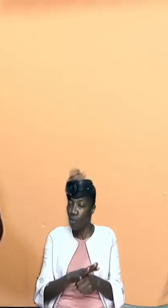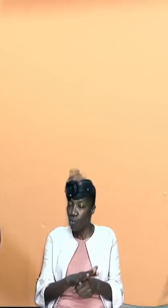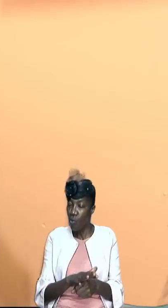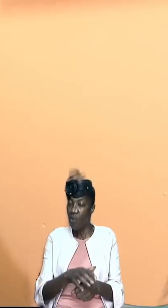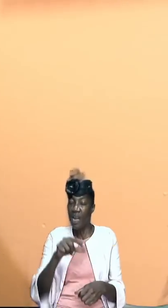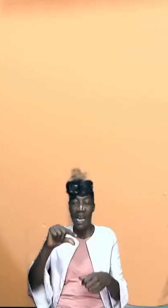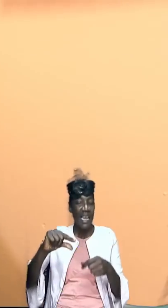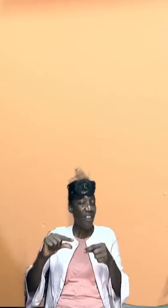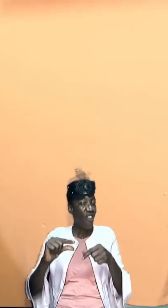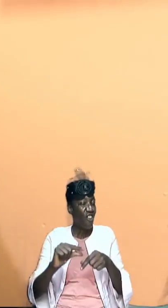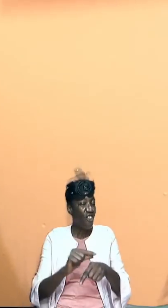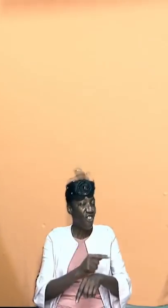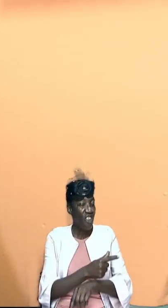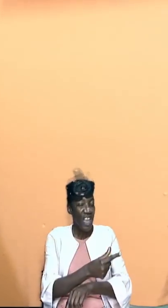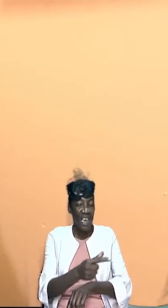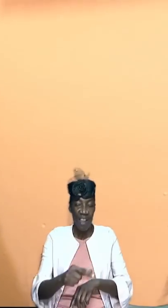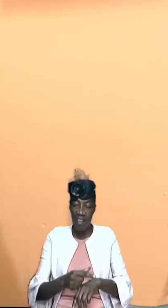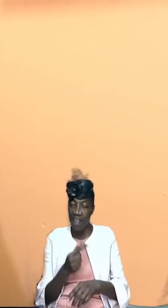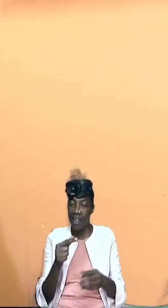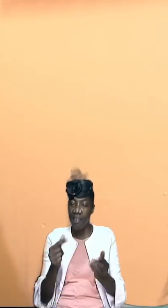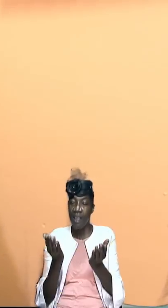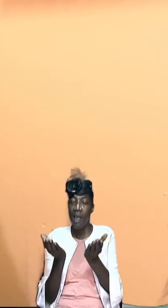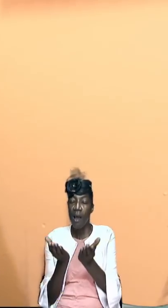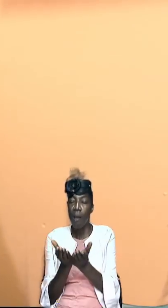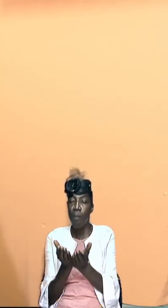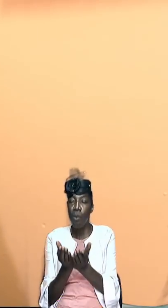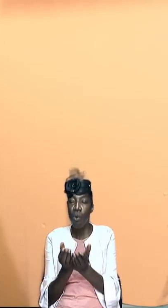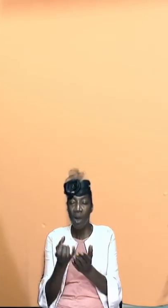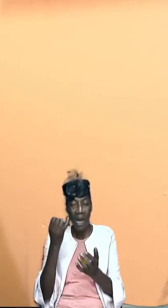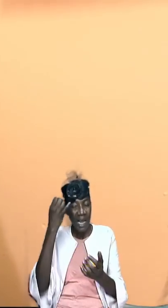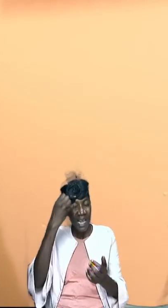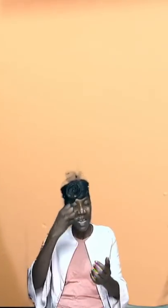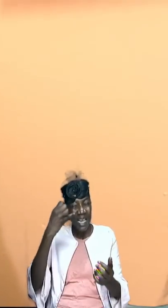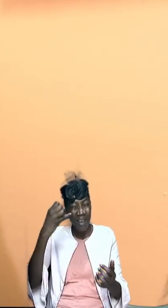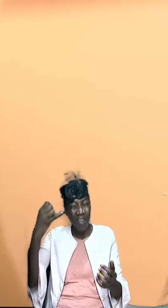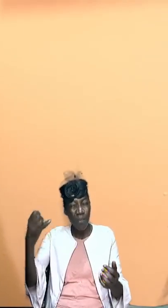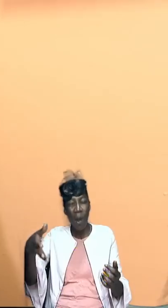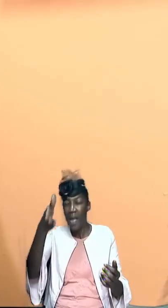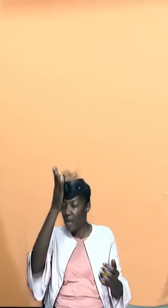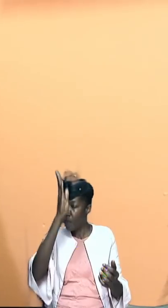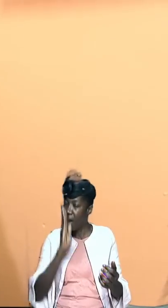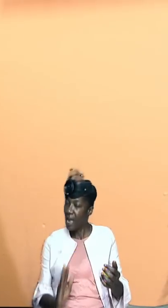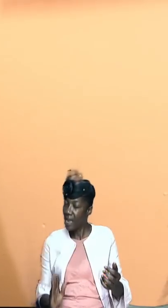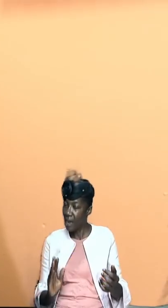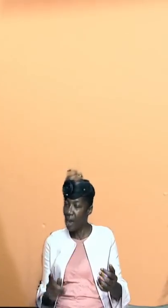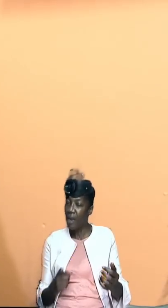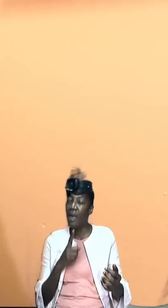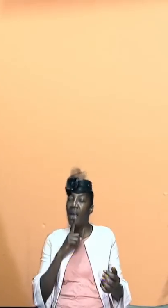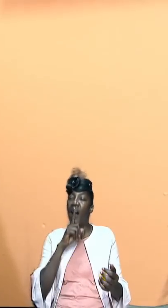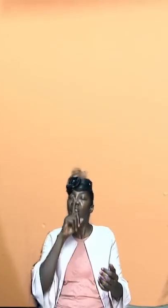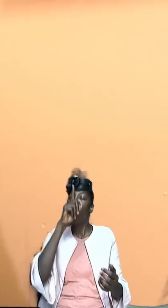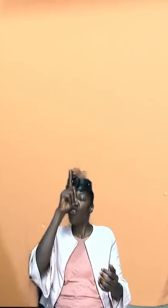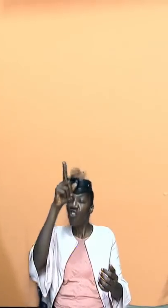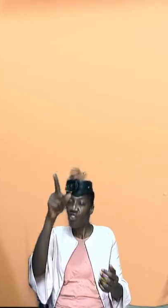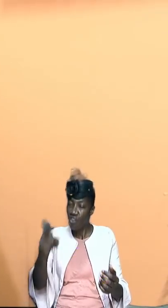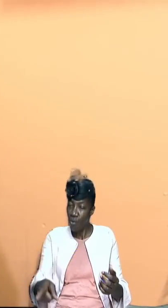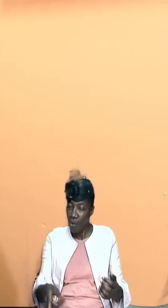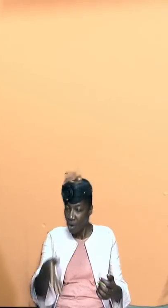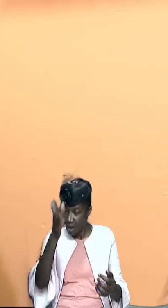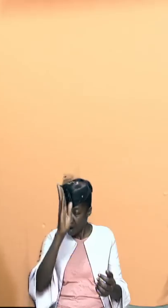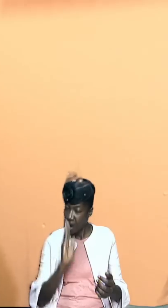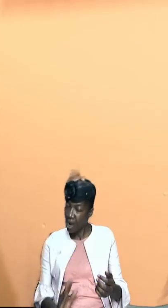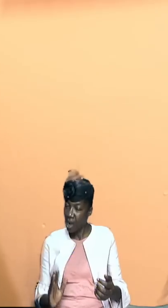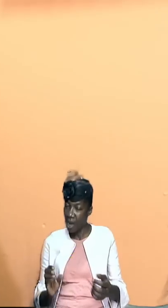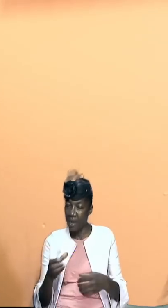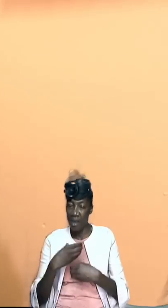was inspired by God, and it validates and verifies that God is the creator, and